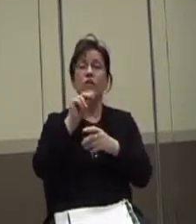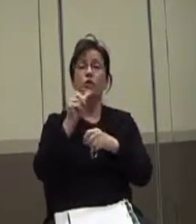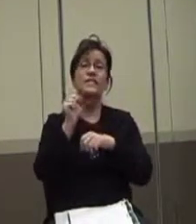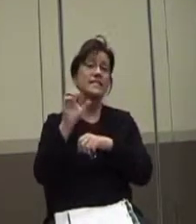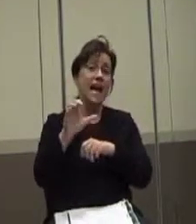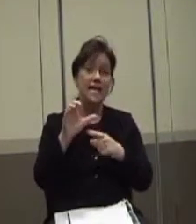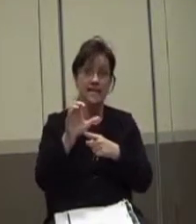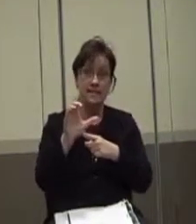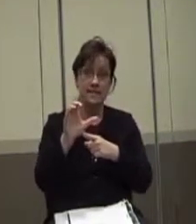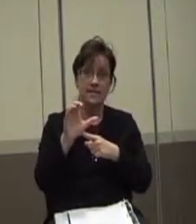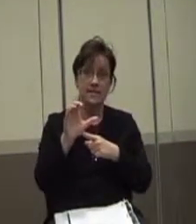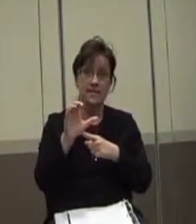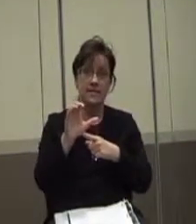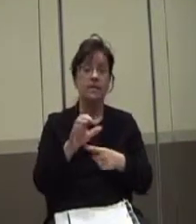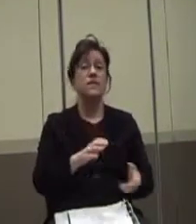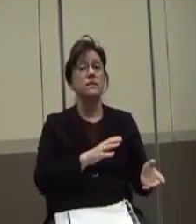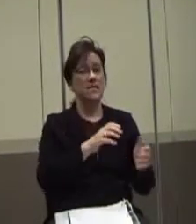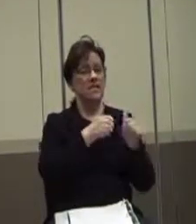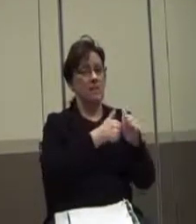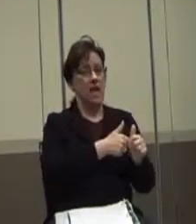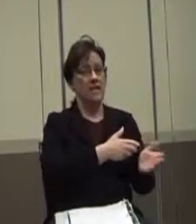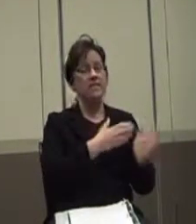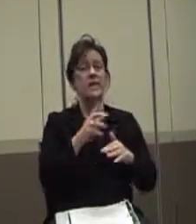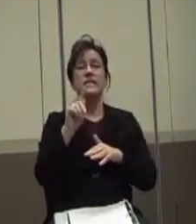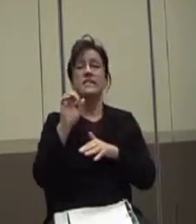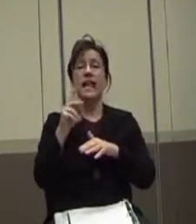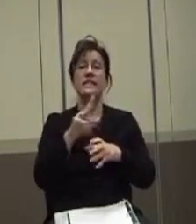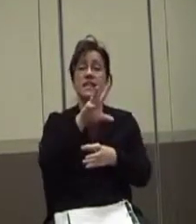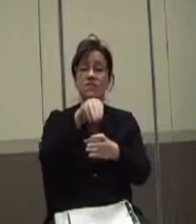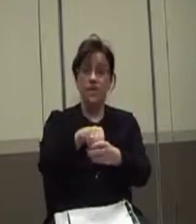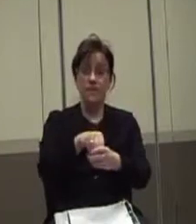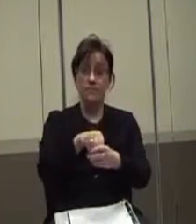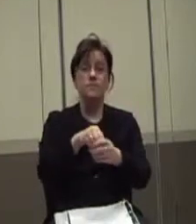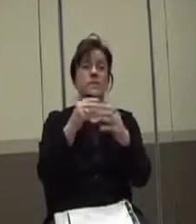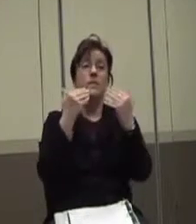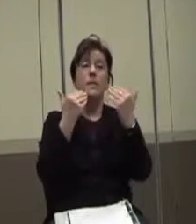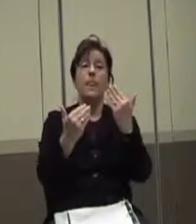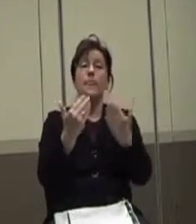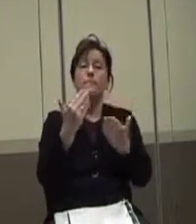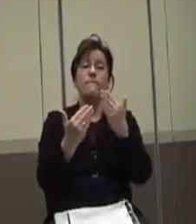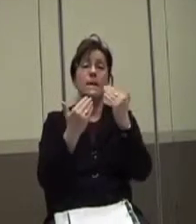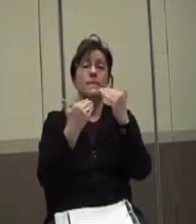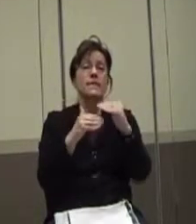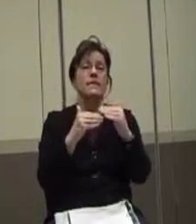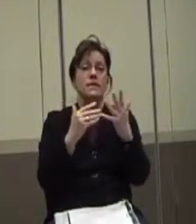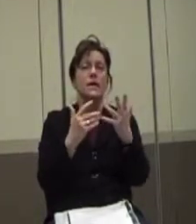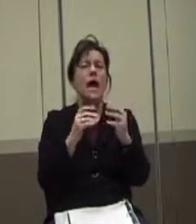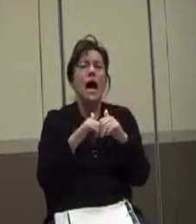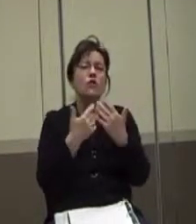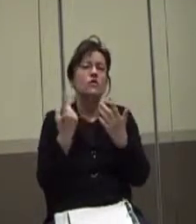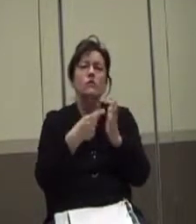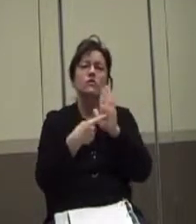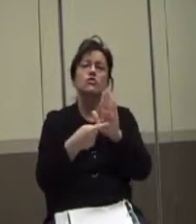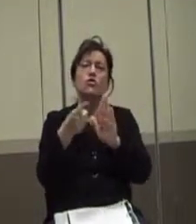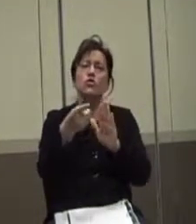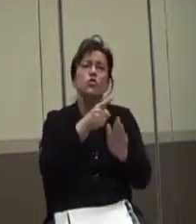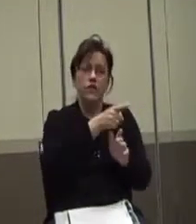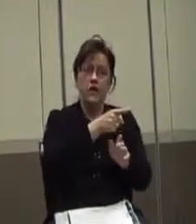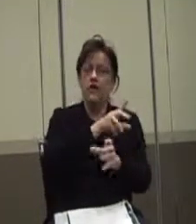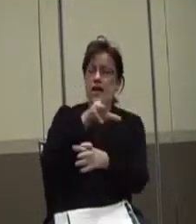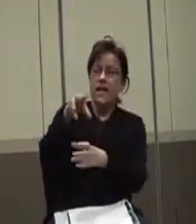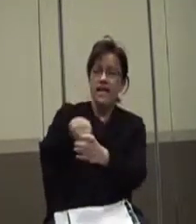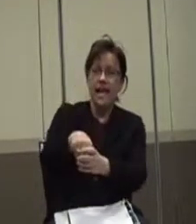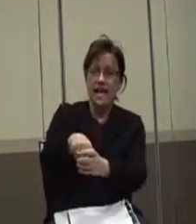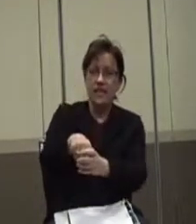For task engagement, it might be a little bit different in terms of a little bit narrower again. How does somebody show you they engage? They